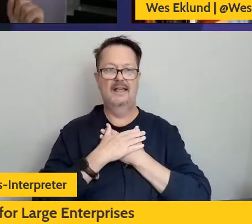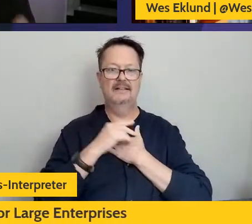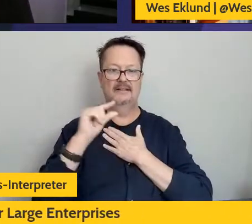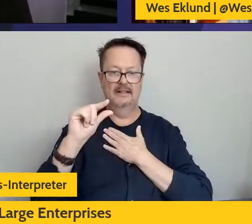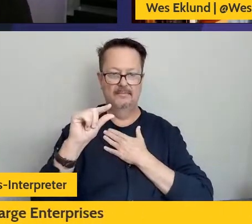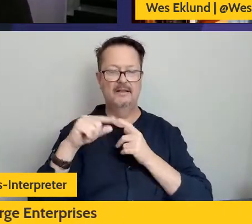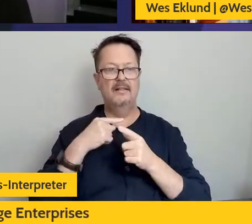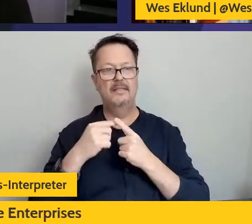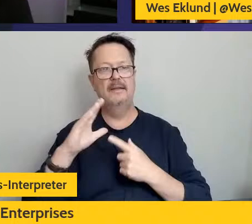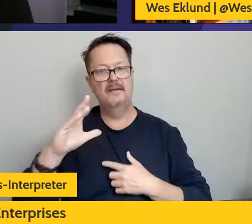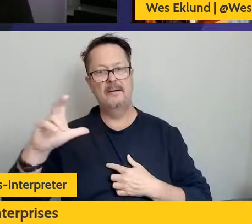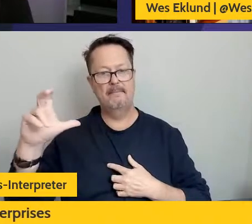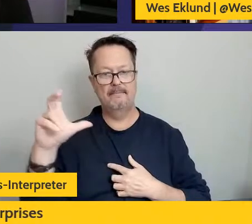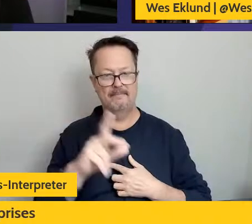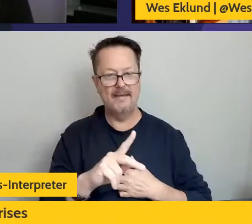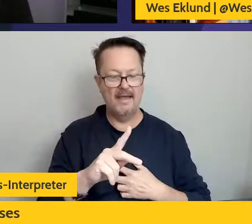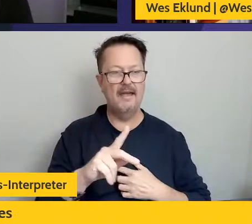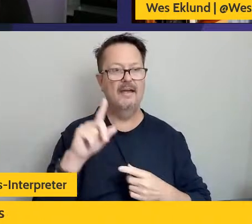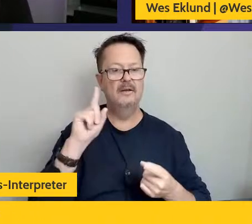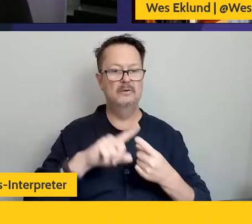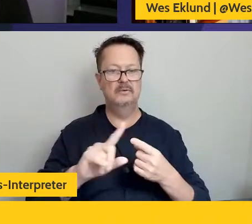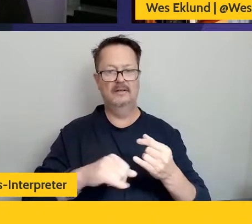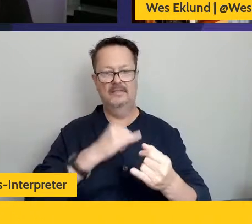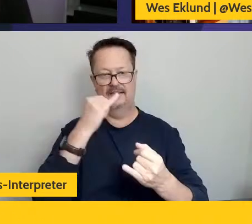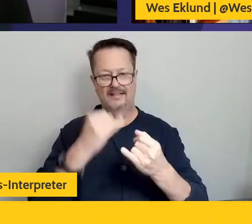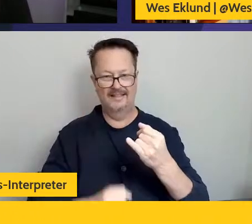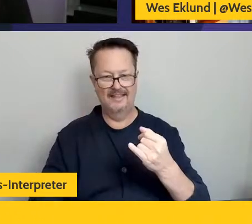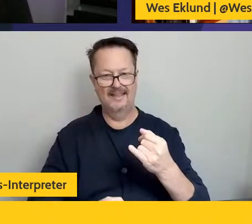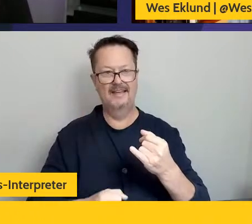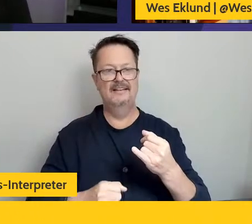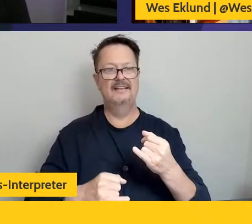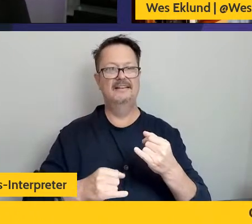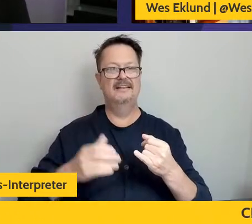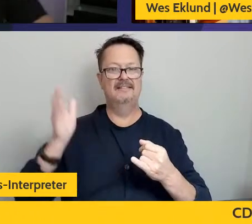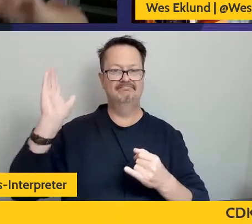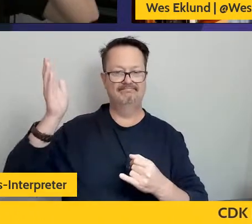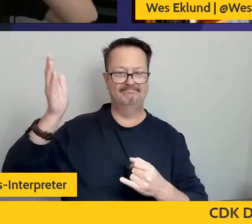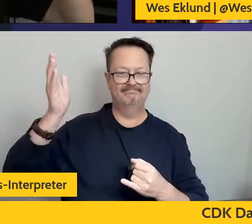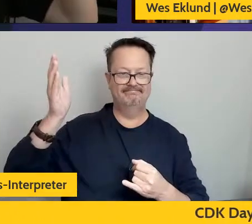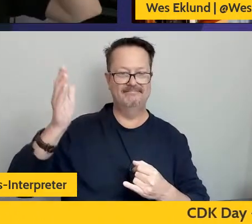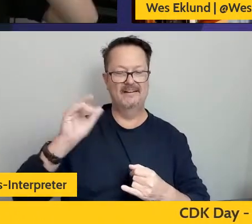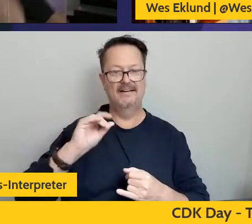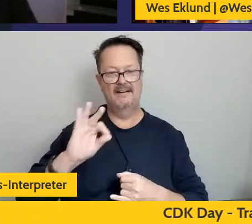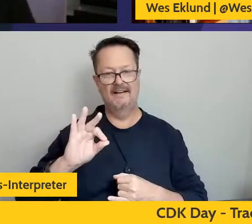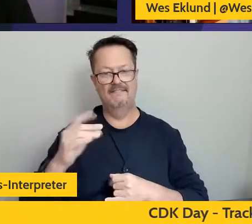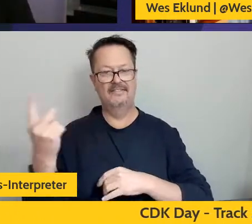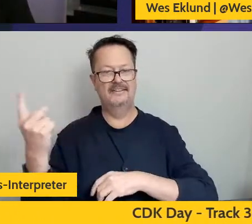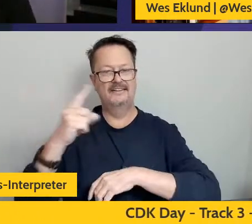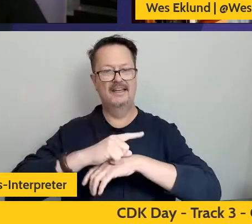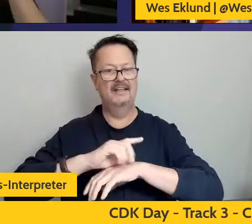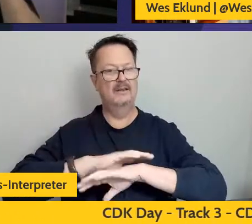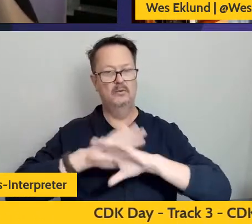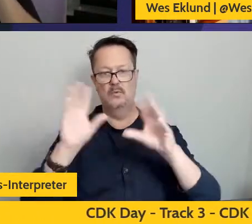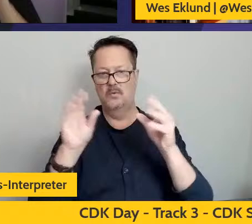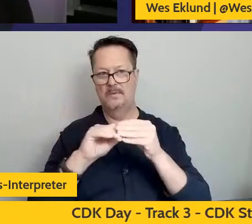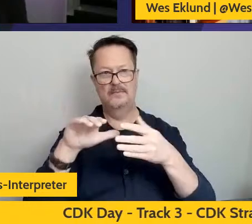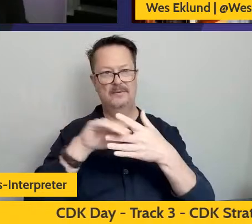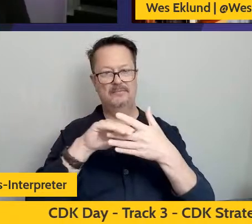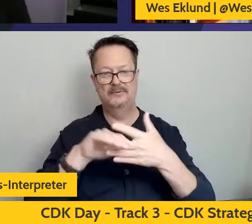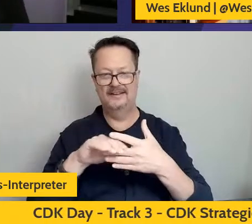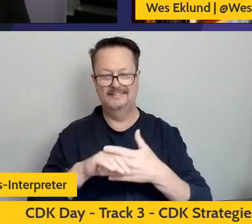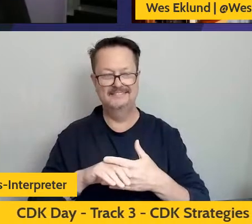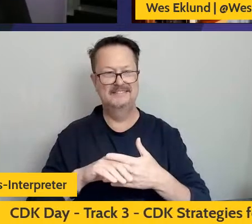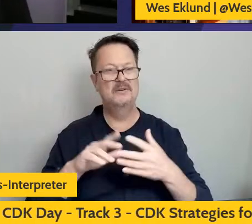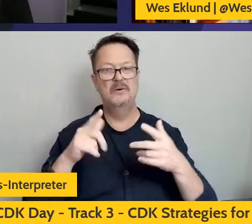then we come back to the last free talks of the day. And there are no more breaks, so